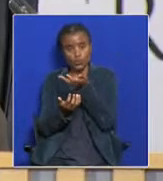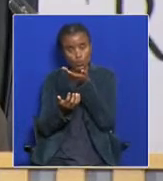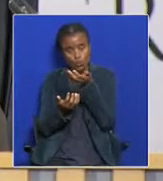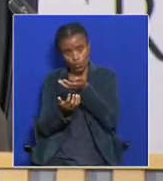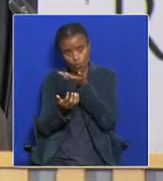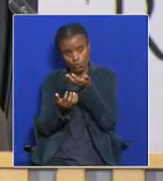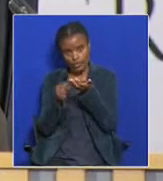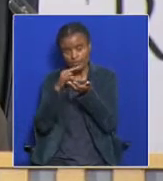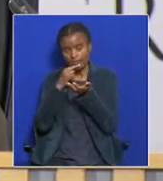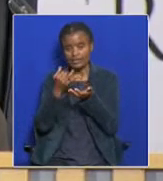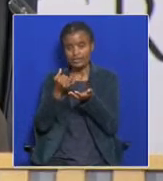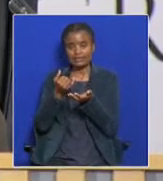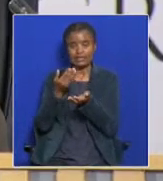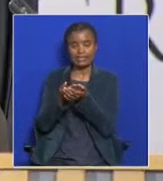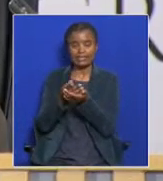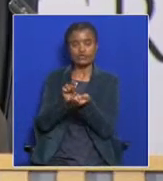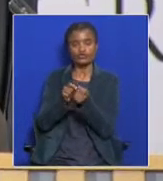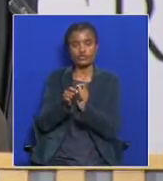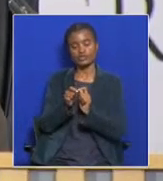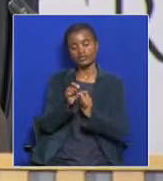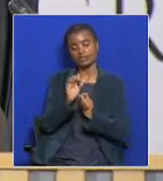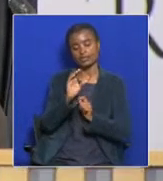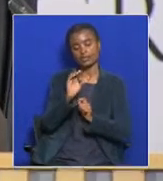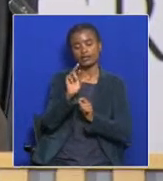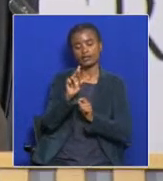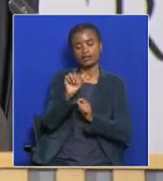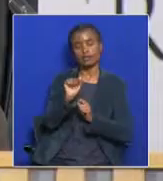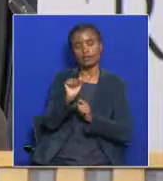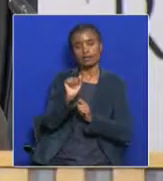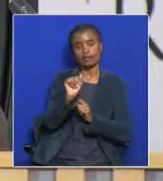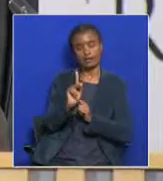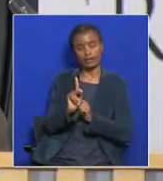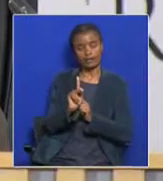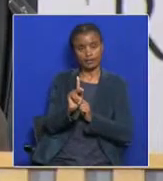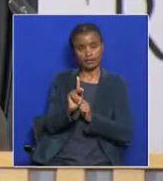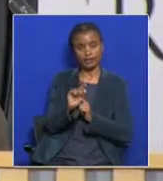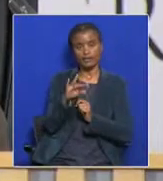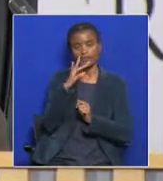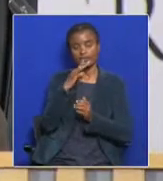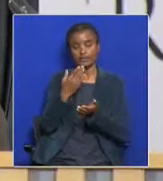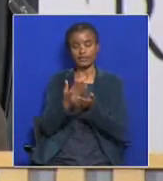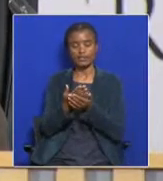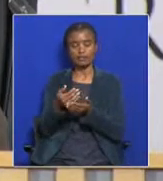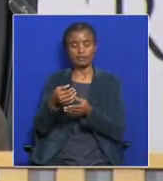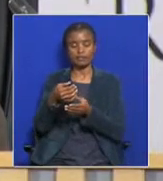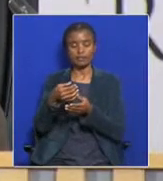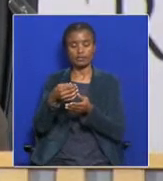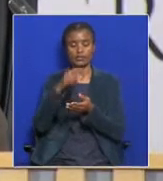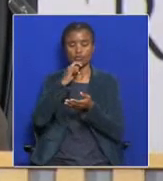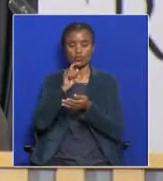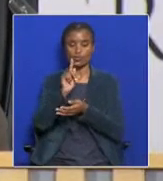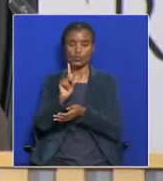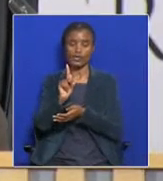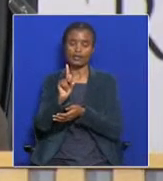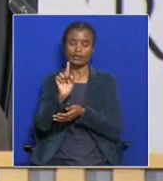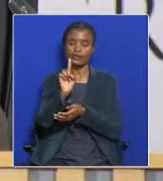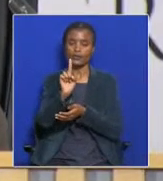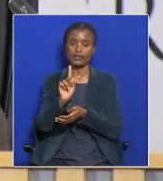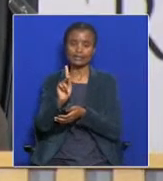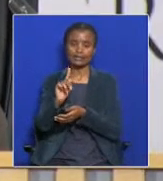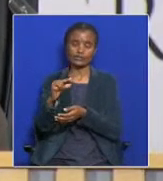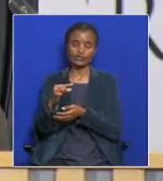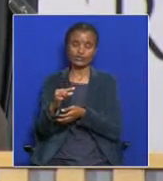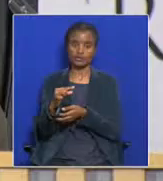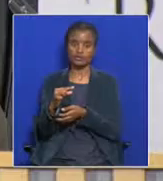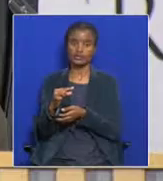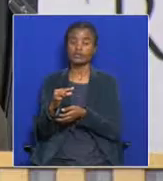of crack cocaine that you can cook with 1 kilogram of cocaine. When you've got two-way cocaine, you get